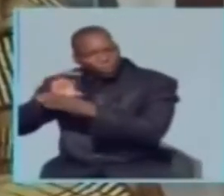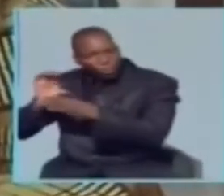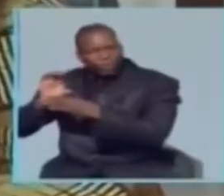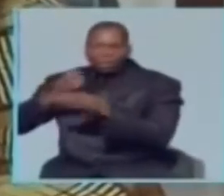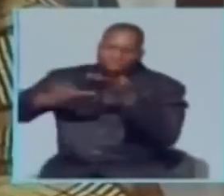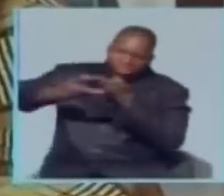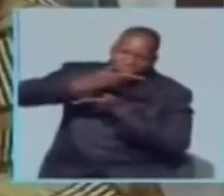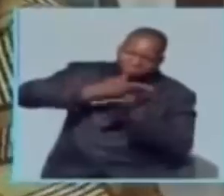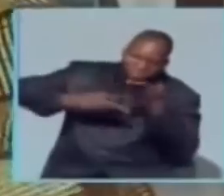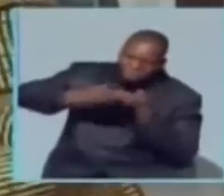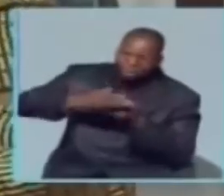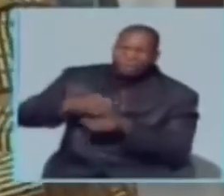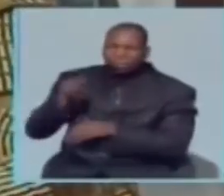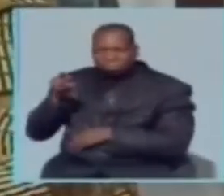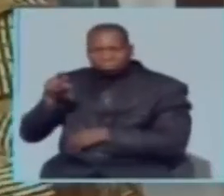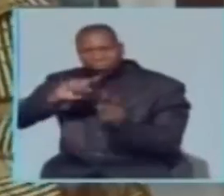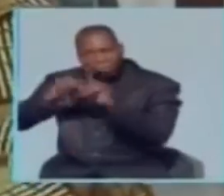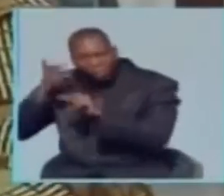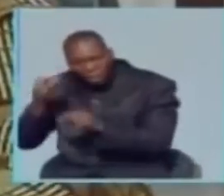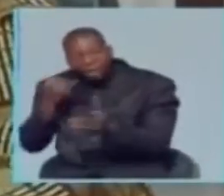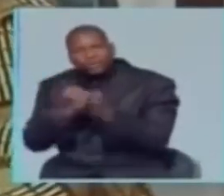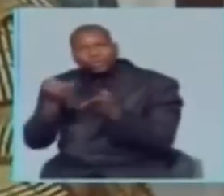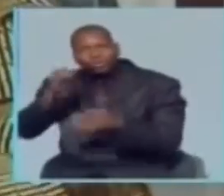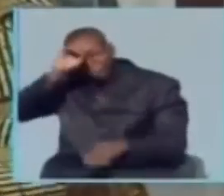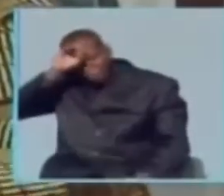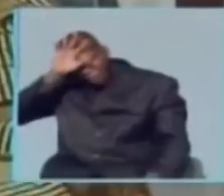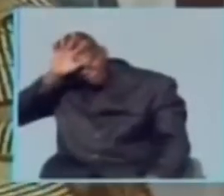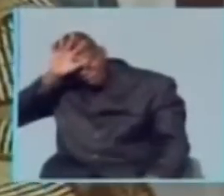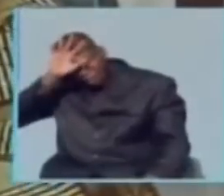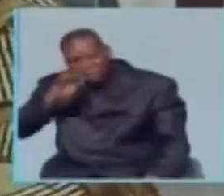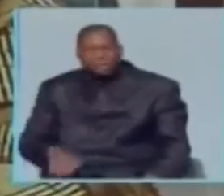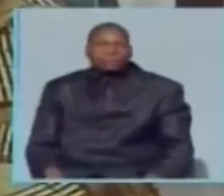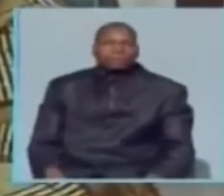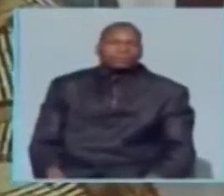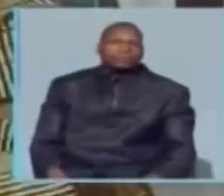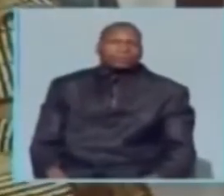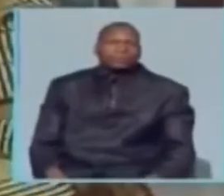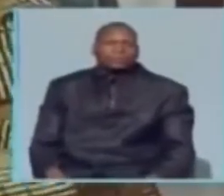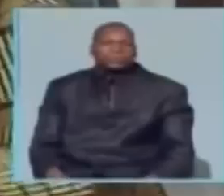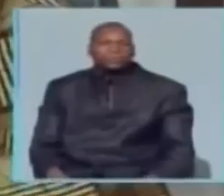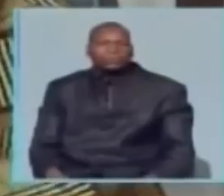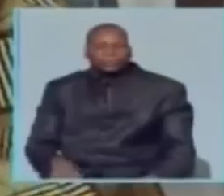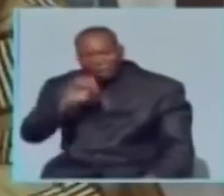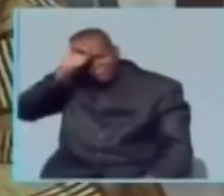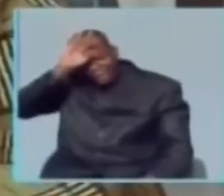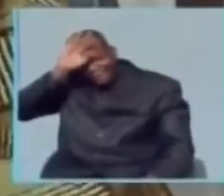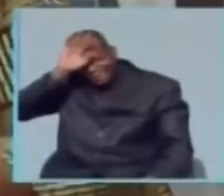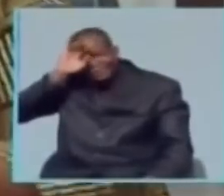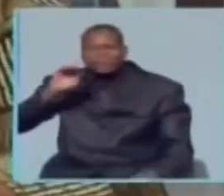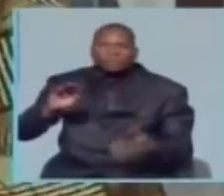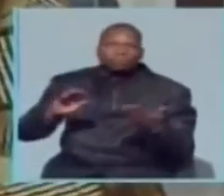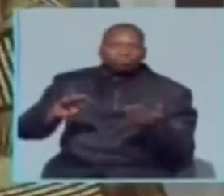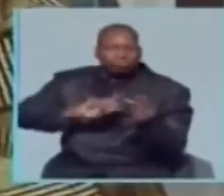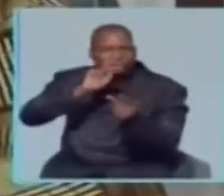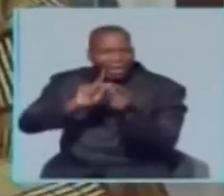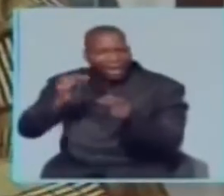Belt specifically because of the mine issue as well. We know that the mines, just like the government, just